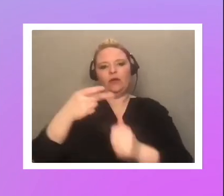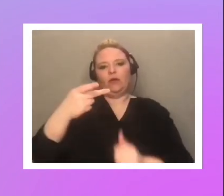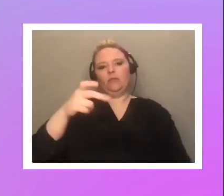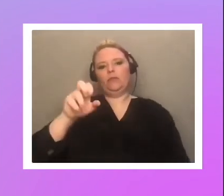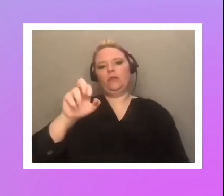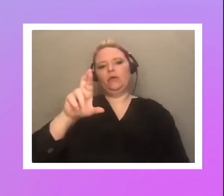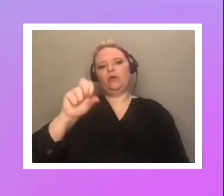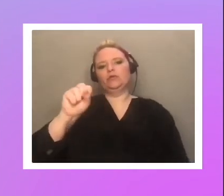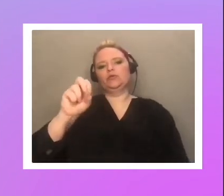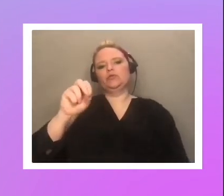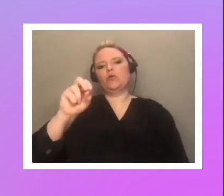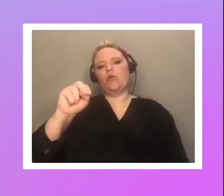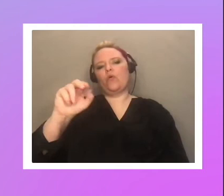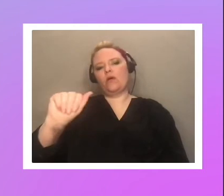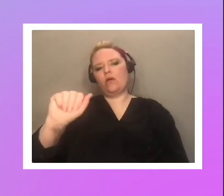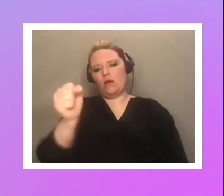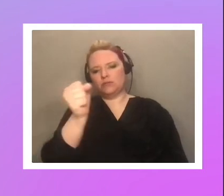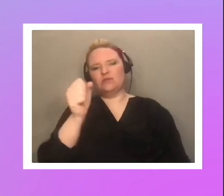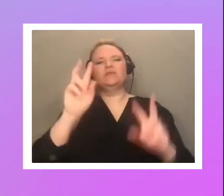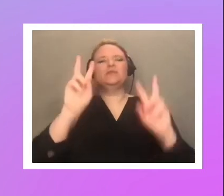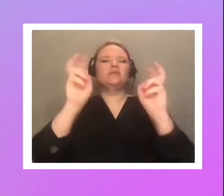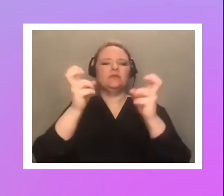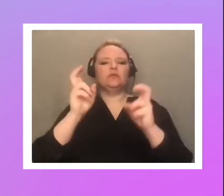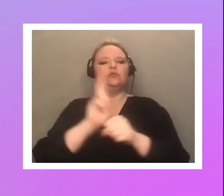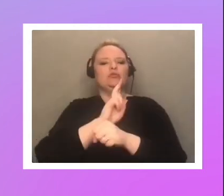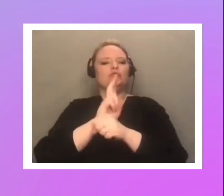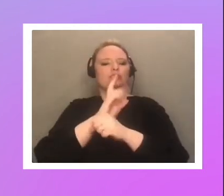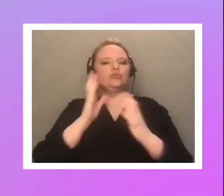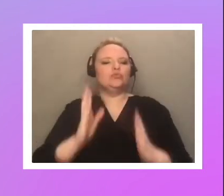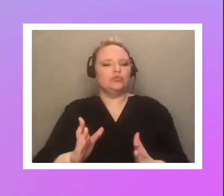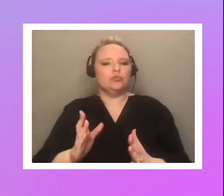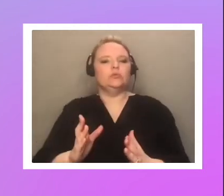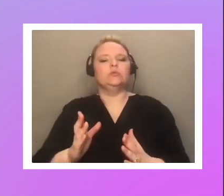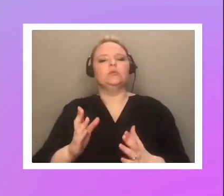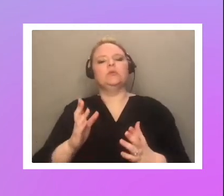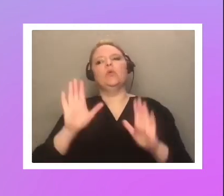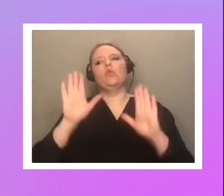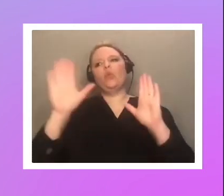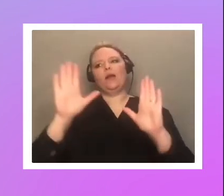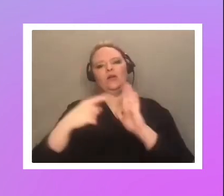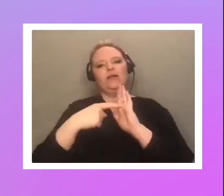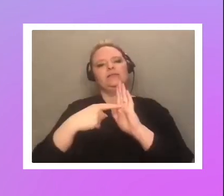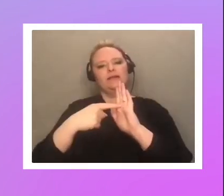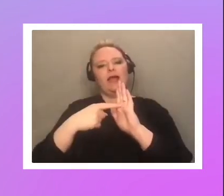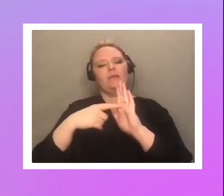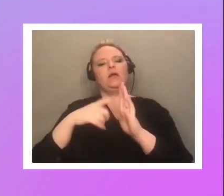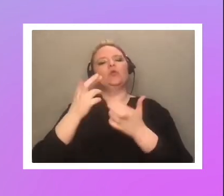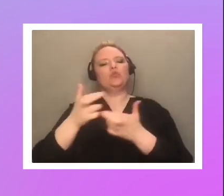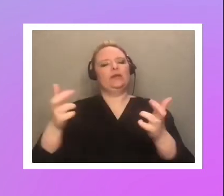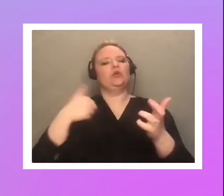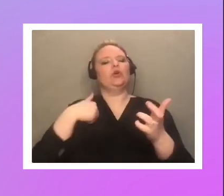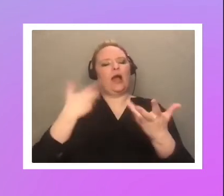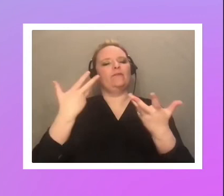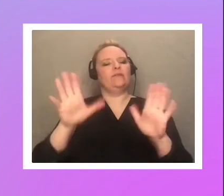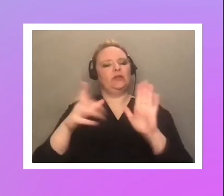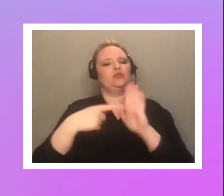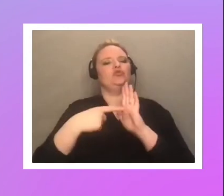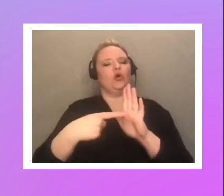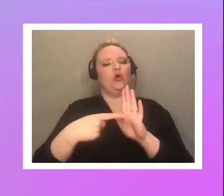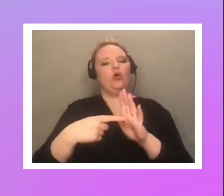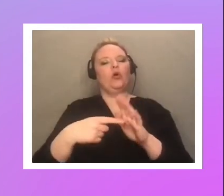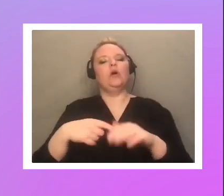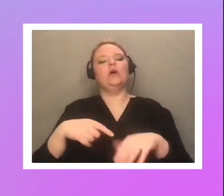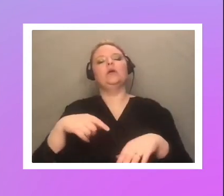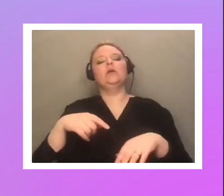are some wonderful examples out there, and I've linked to them in the resources. You can